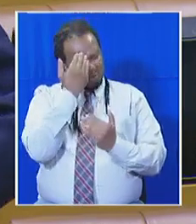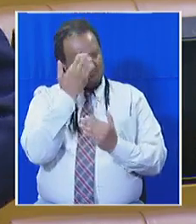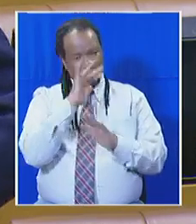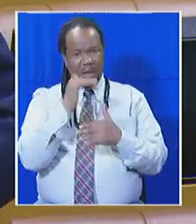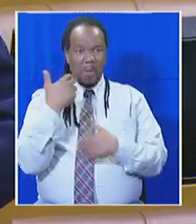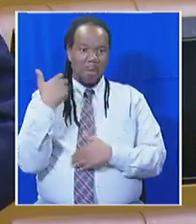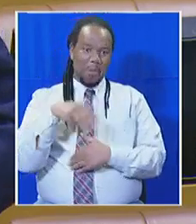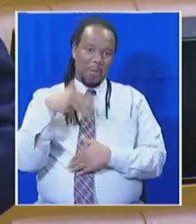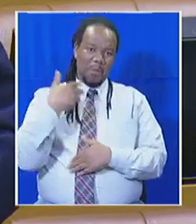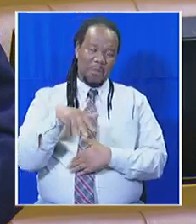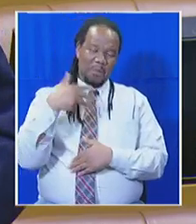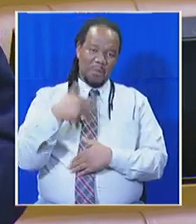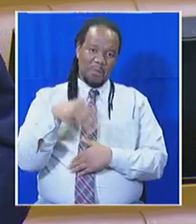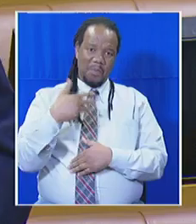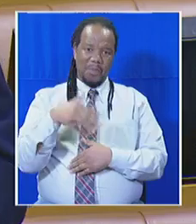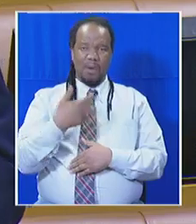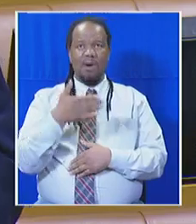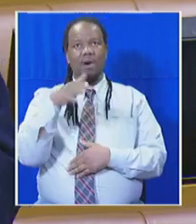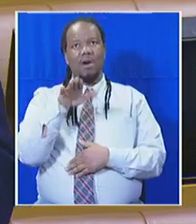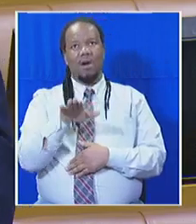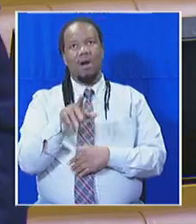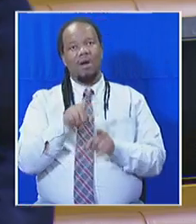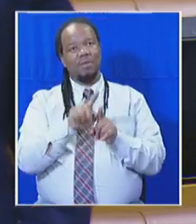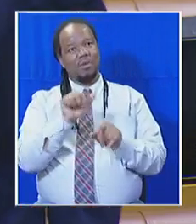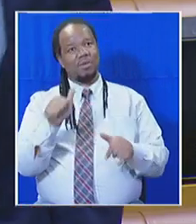mean, it is communist dream generally.